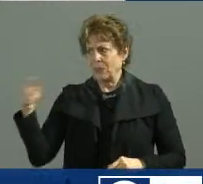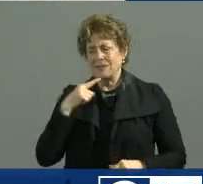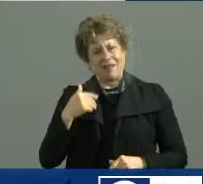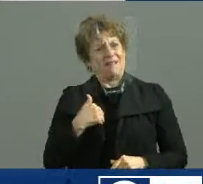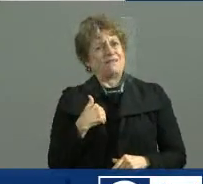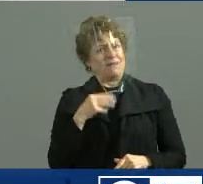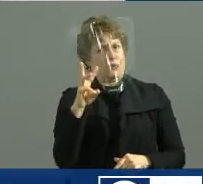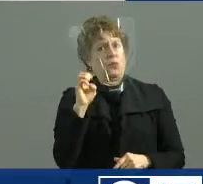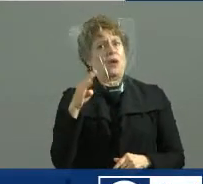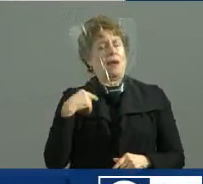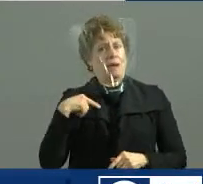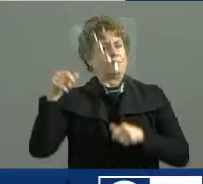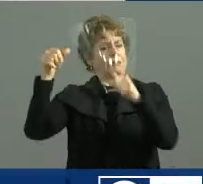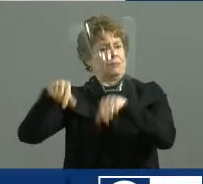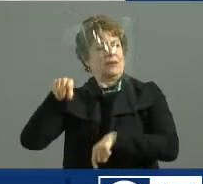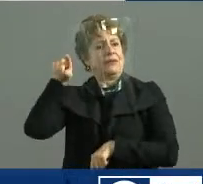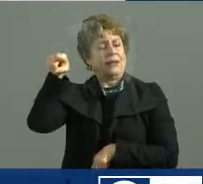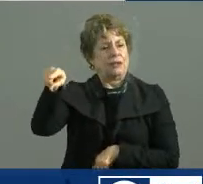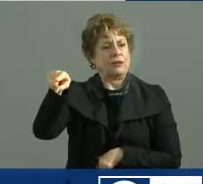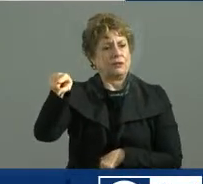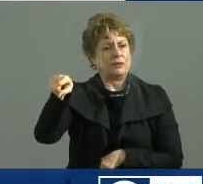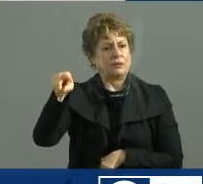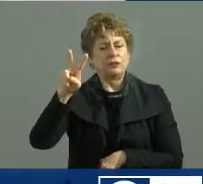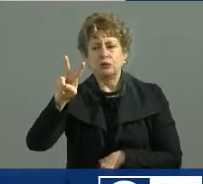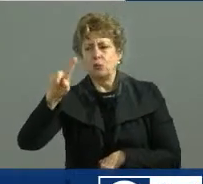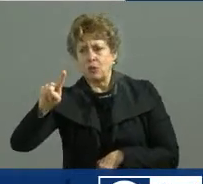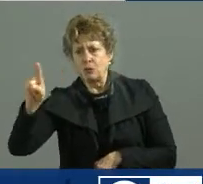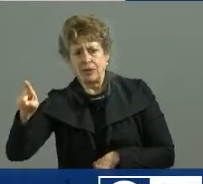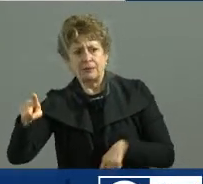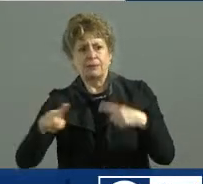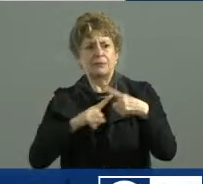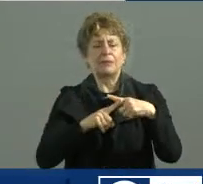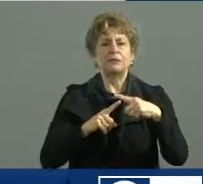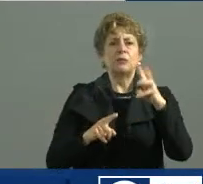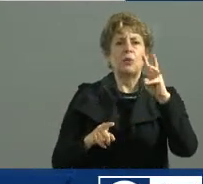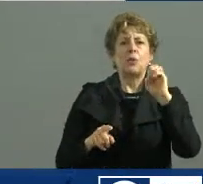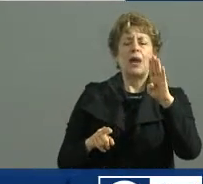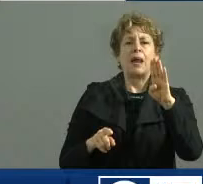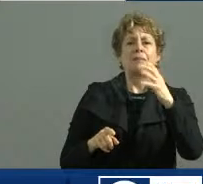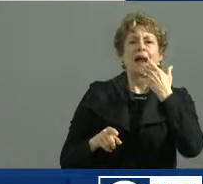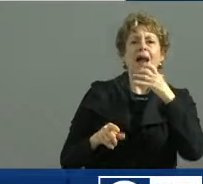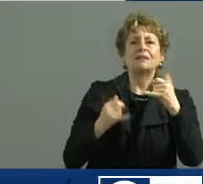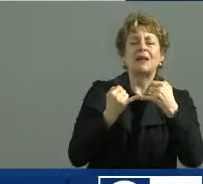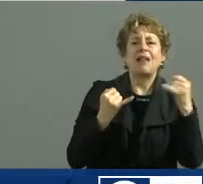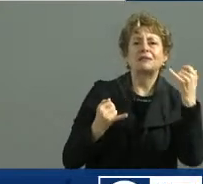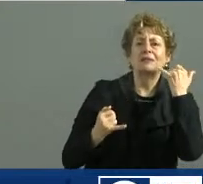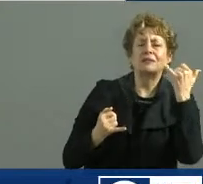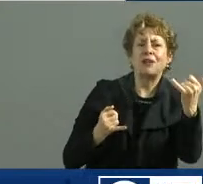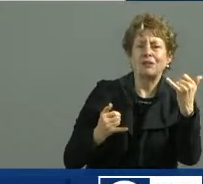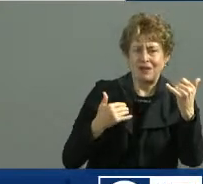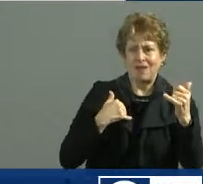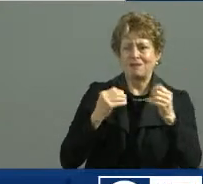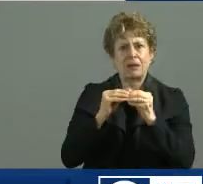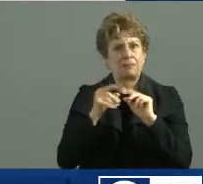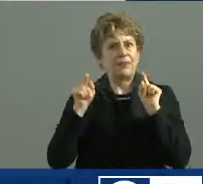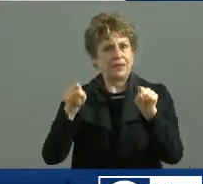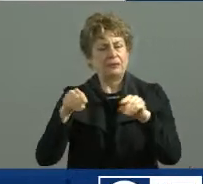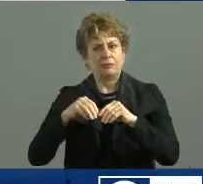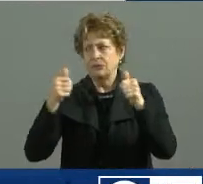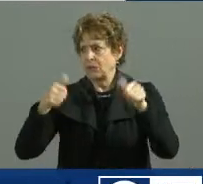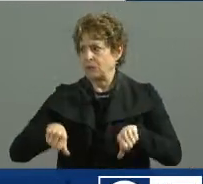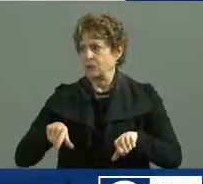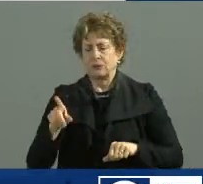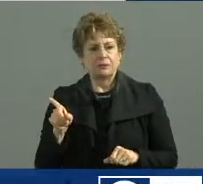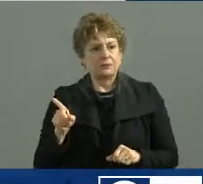schedule the appointment for you. And people should not be driving over to State Farm on Monday afternoon, right? This No. is appointment only?